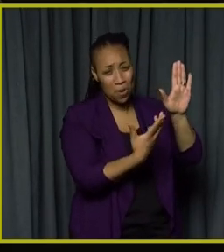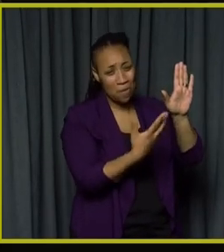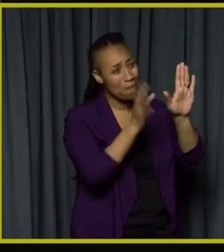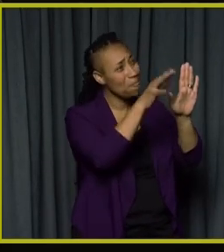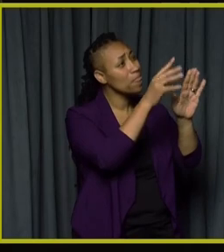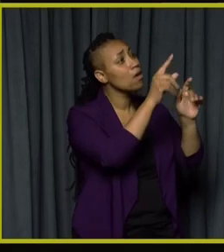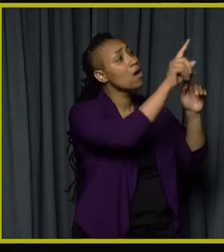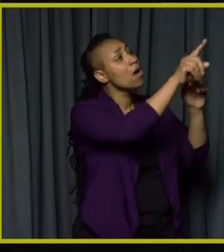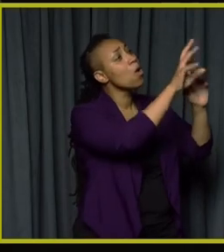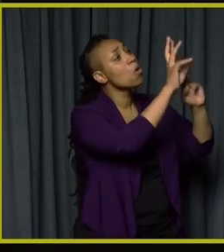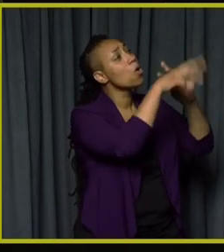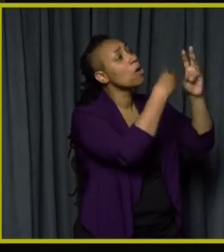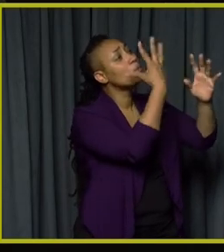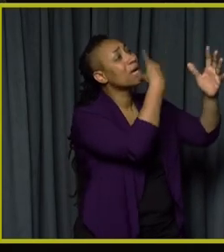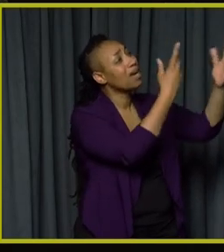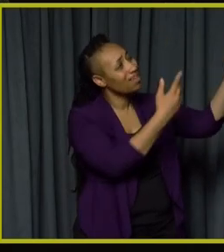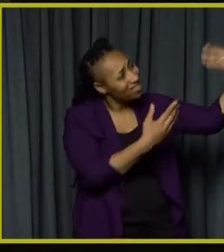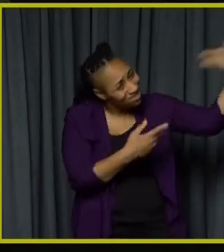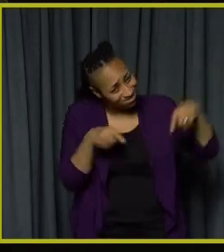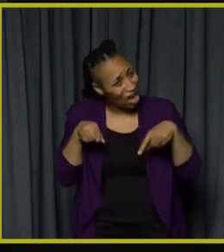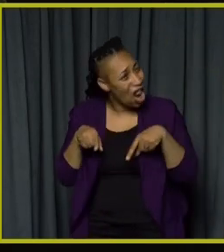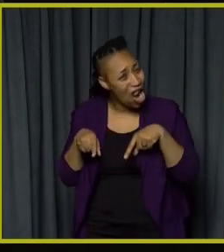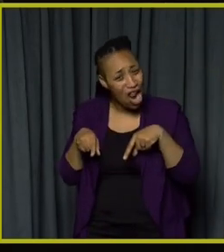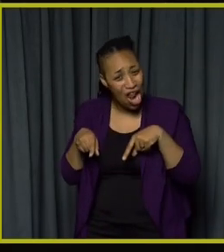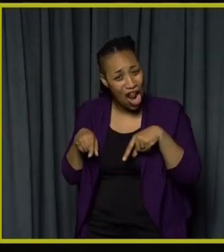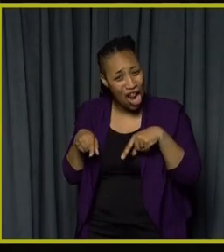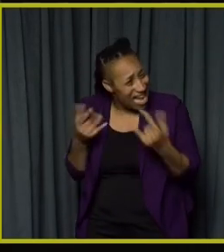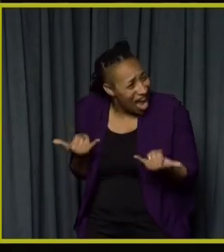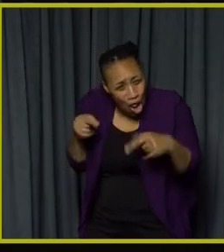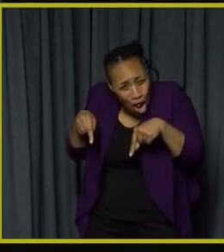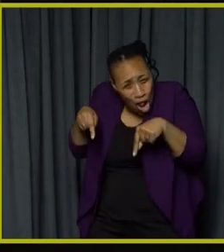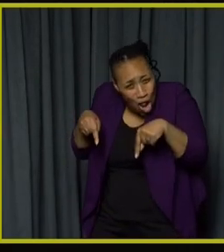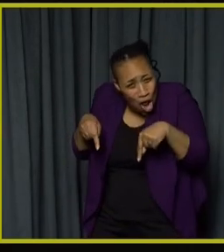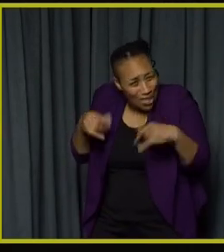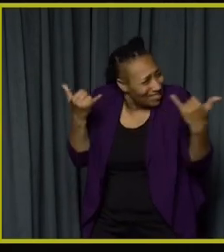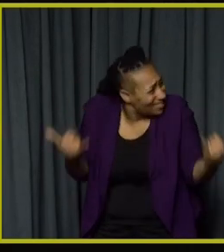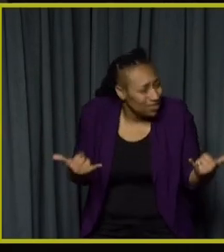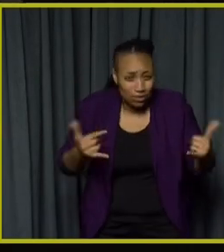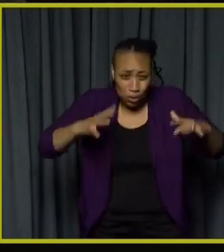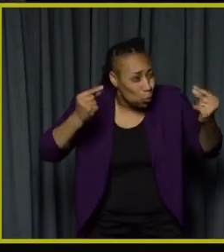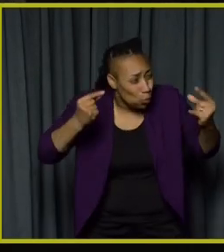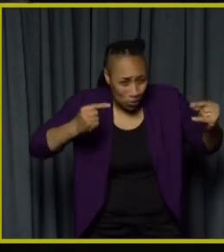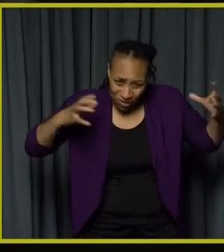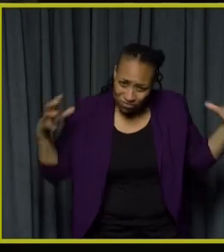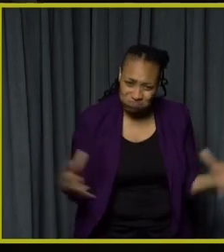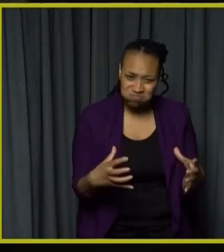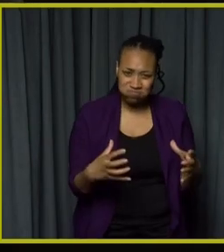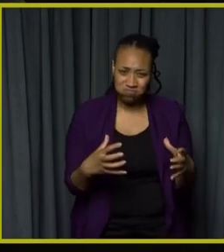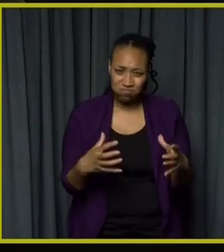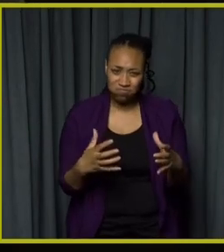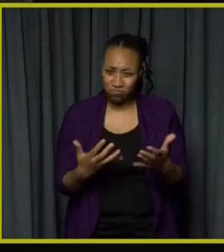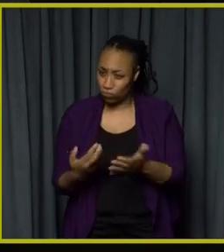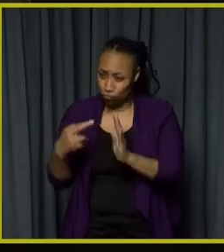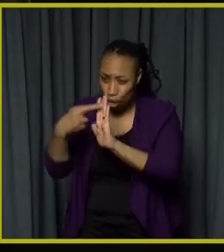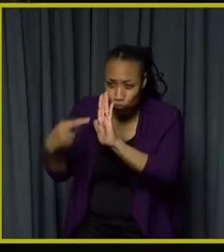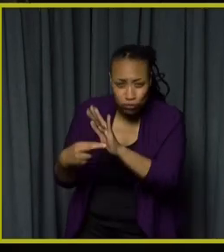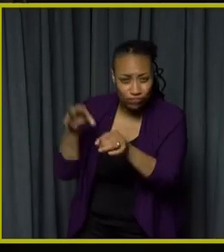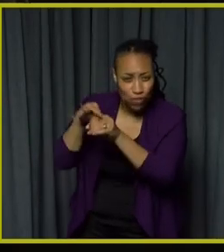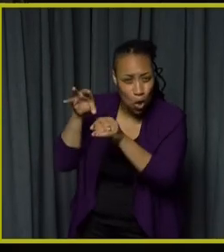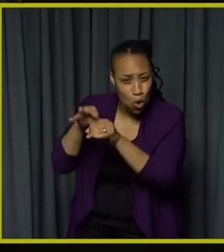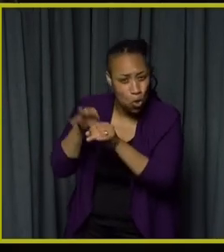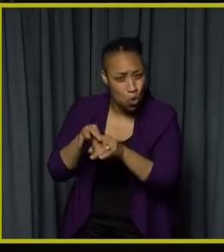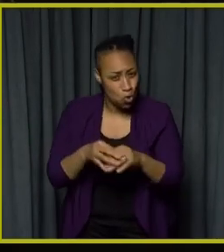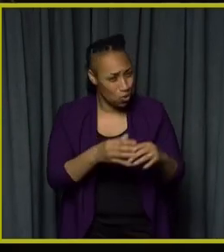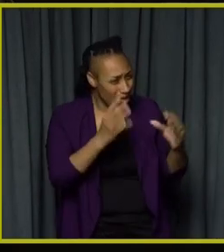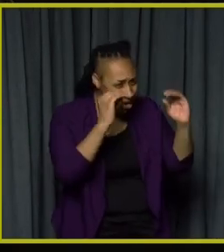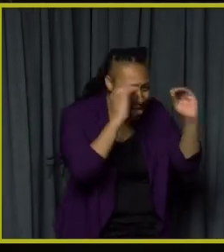we're living. It's time to register. It's time to mobilize. It's time to educate. It's time. We are living in time